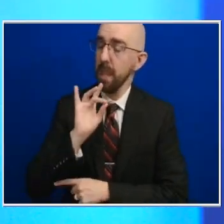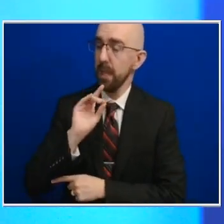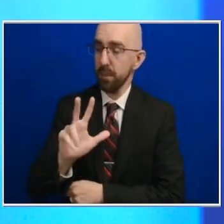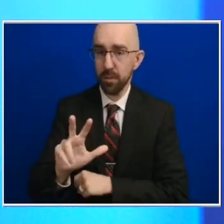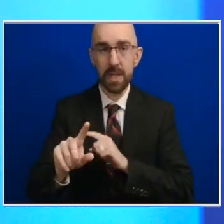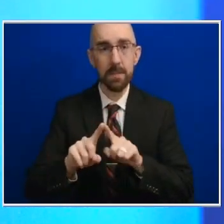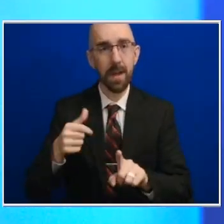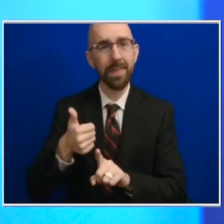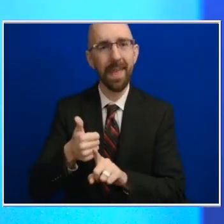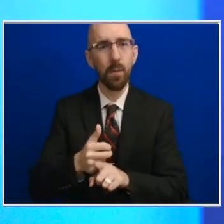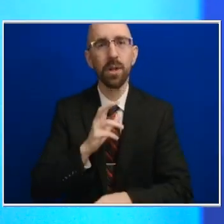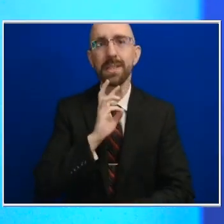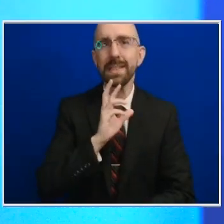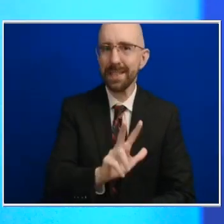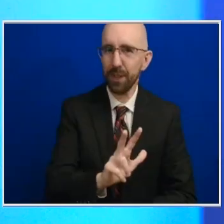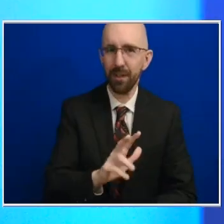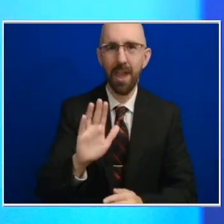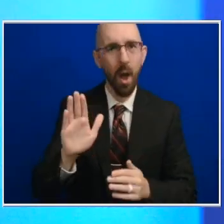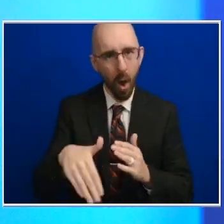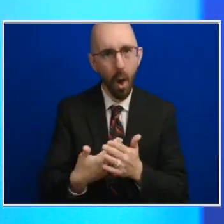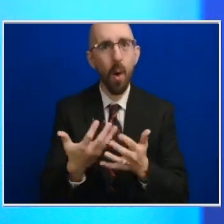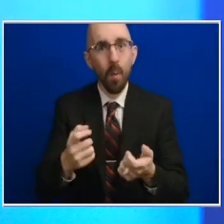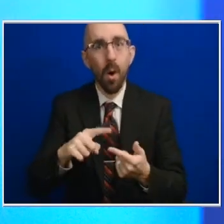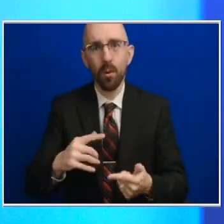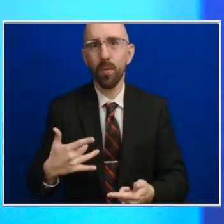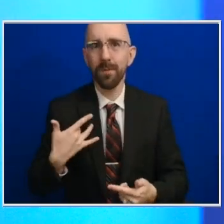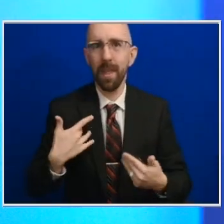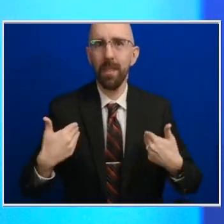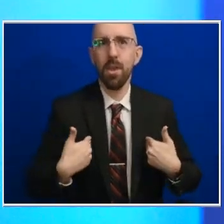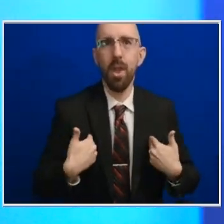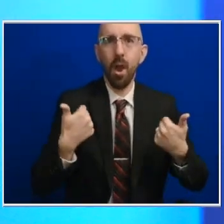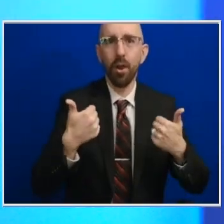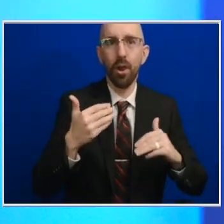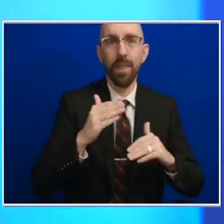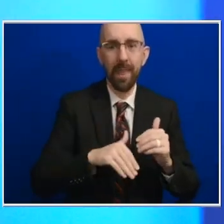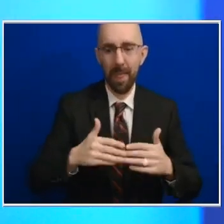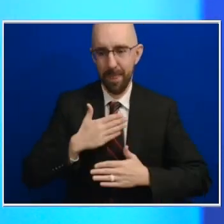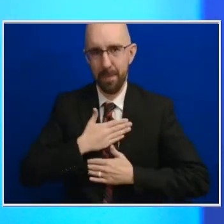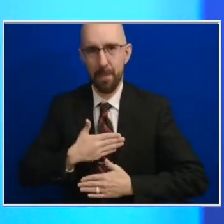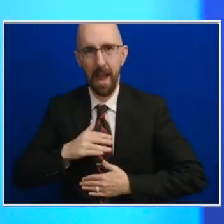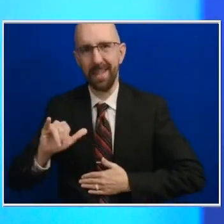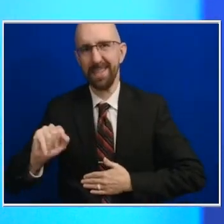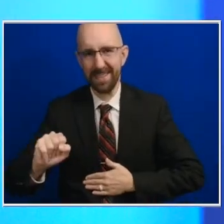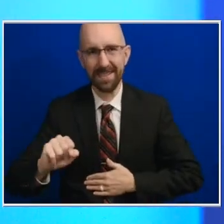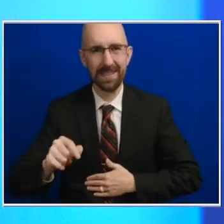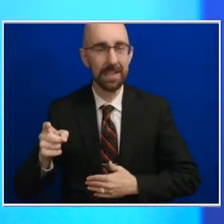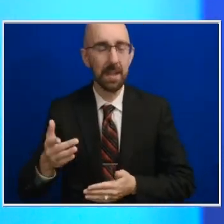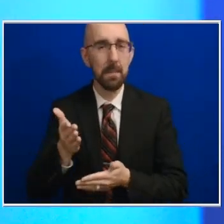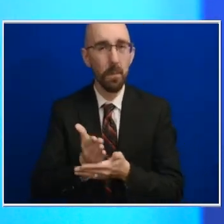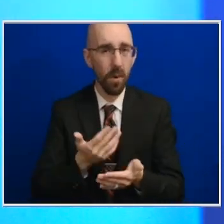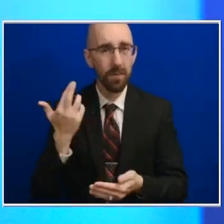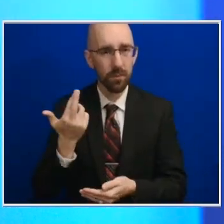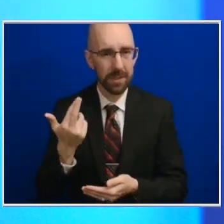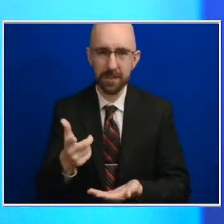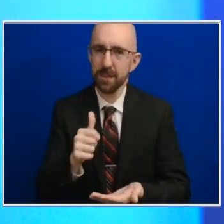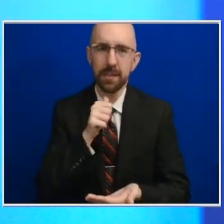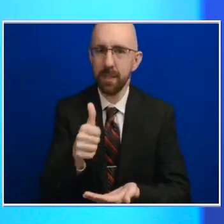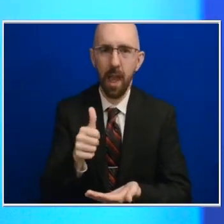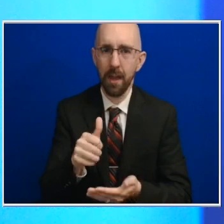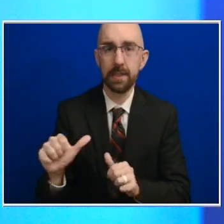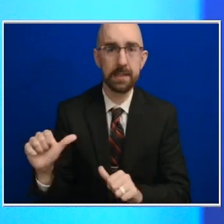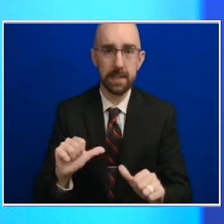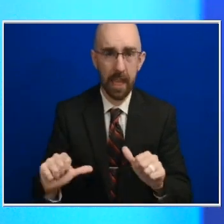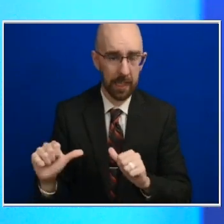that's fair. So everybody wants to feel, they feel younger than they really were. And I think that's partly, now this is not necessarily science, this is